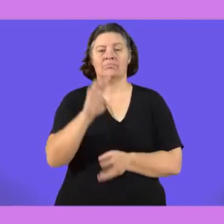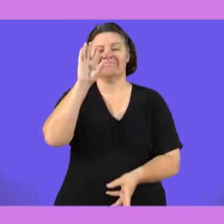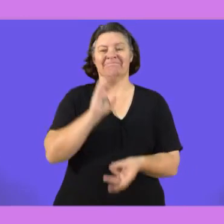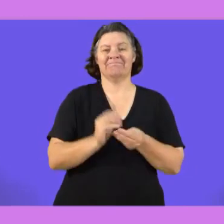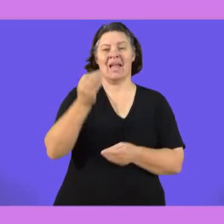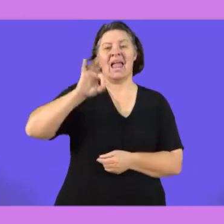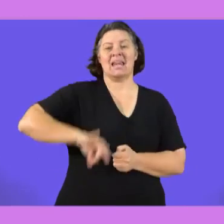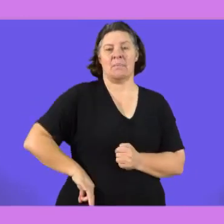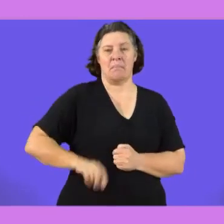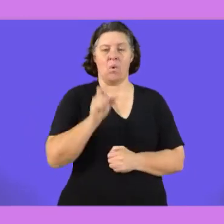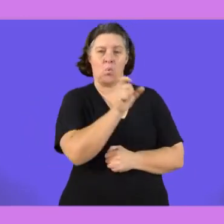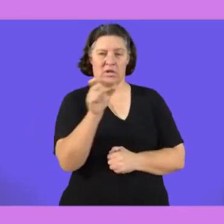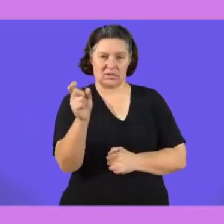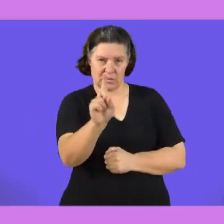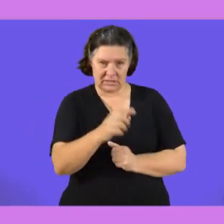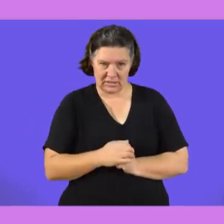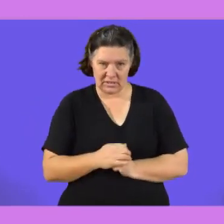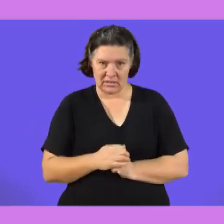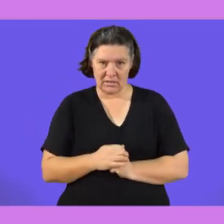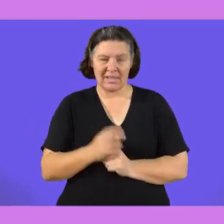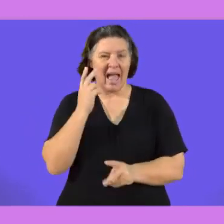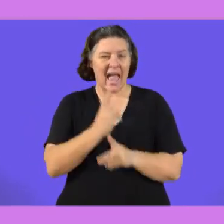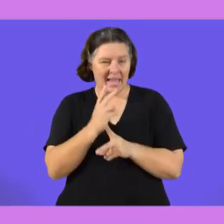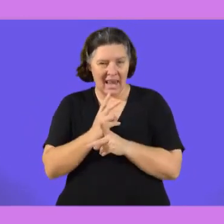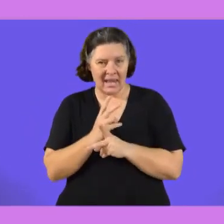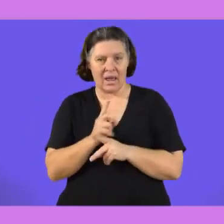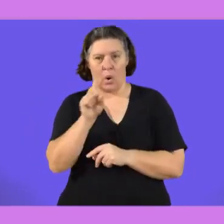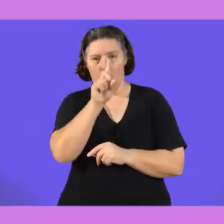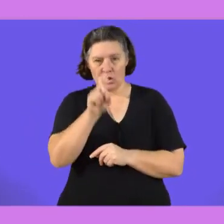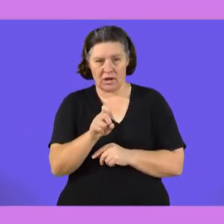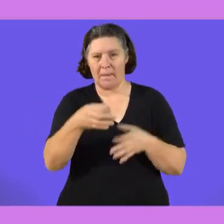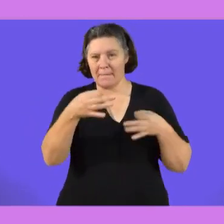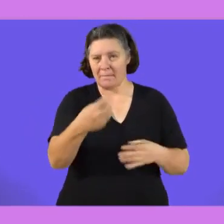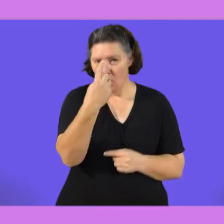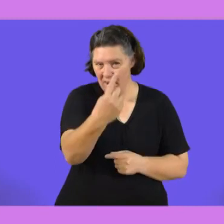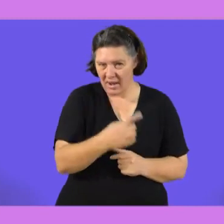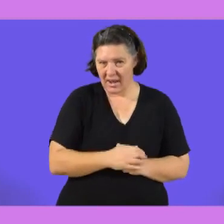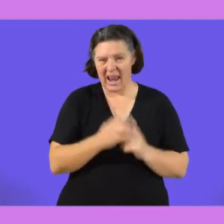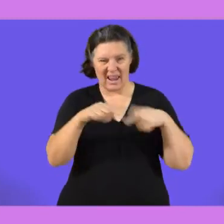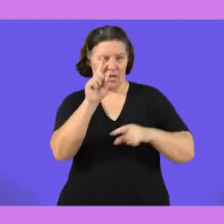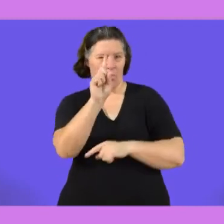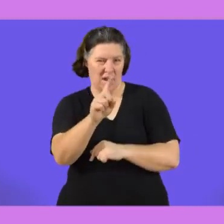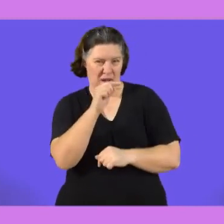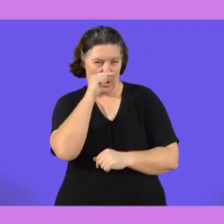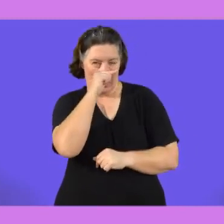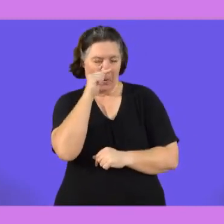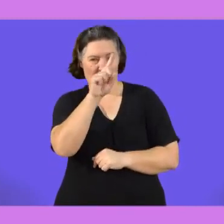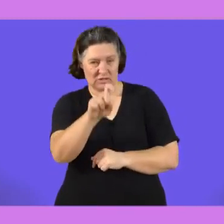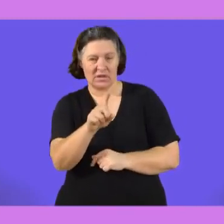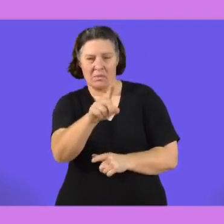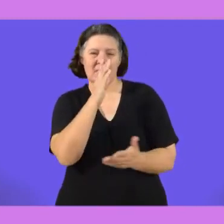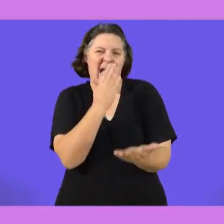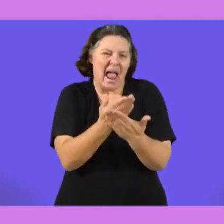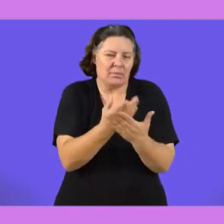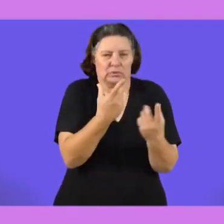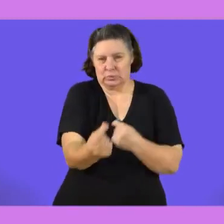Adams's total income in words. Remember, this is again level 1 question, paper 1. Okay, so please make sure you are able